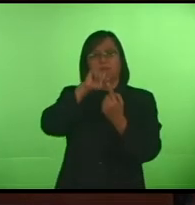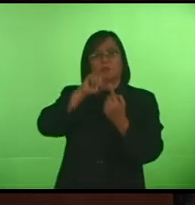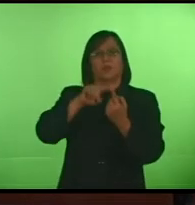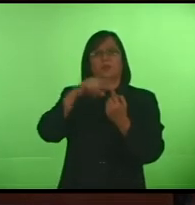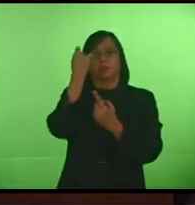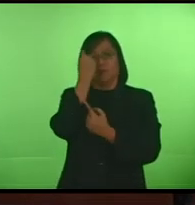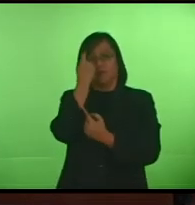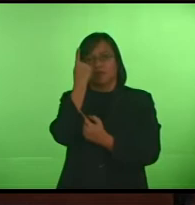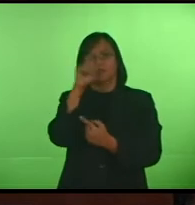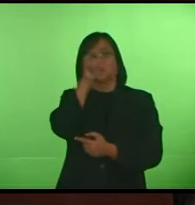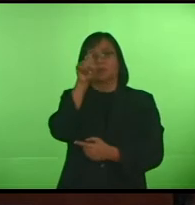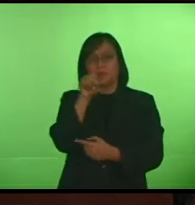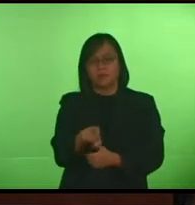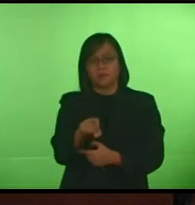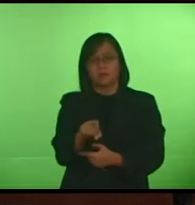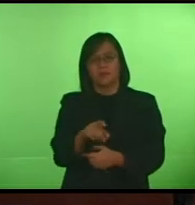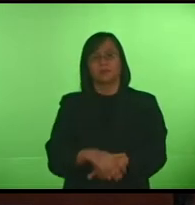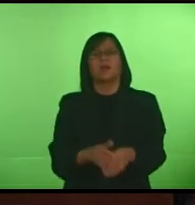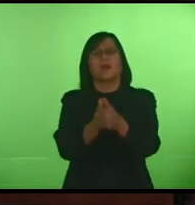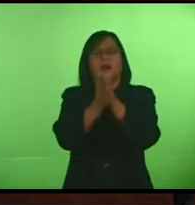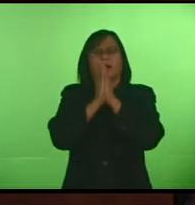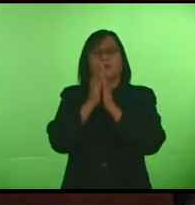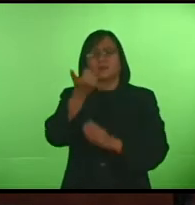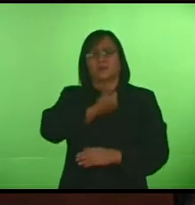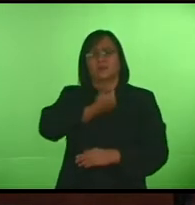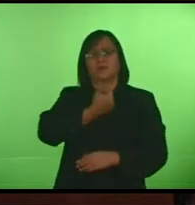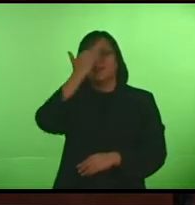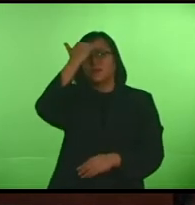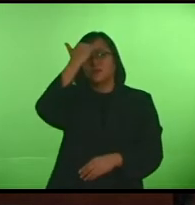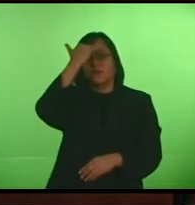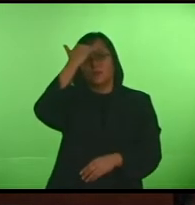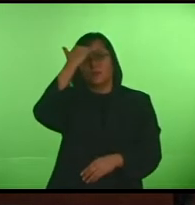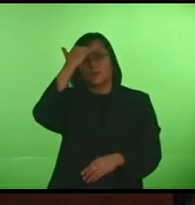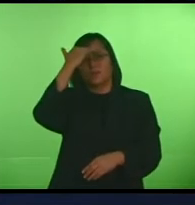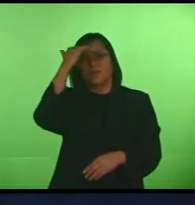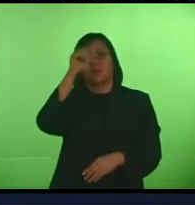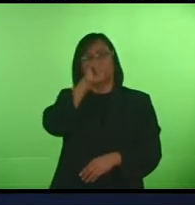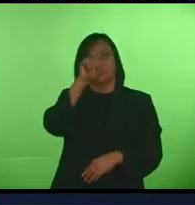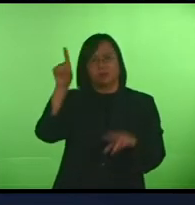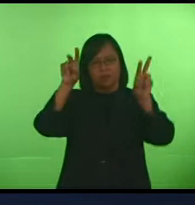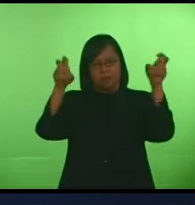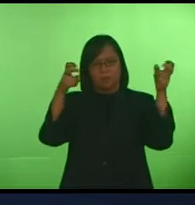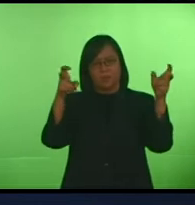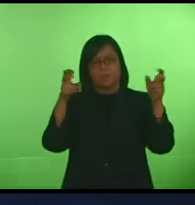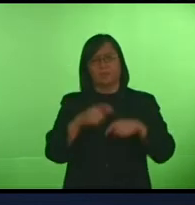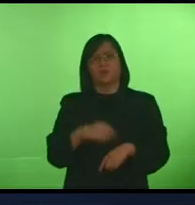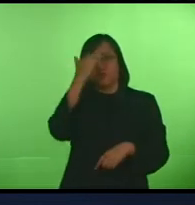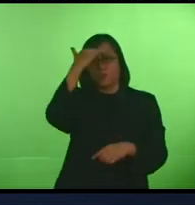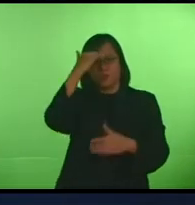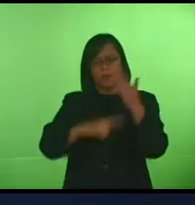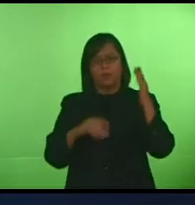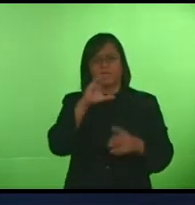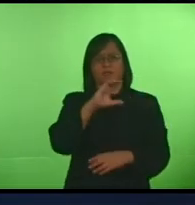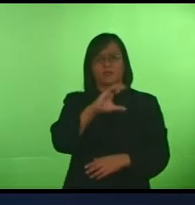question, ask yourself whether, do you know the subject matter? Do you know what CFC is? If